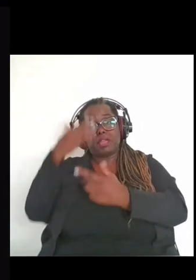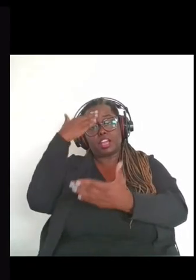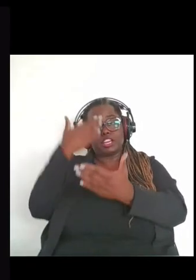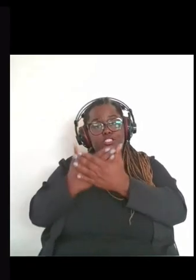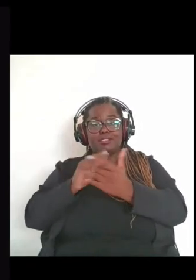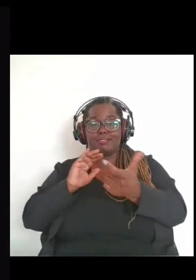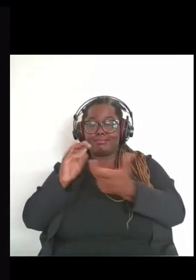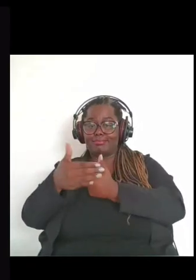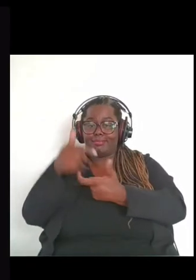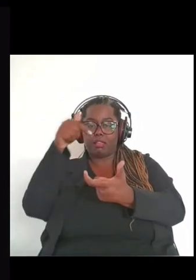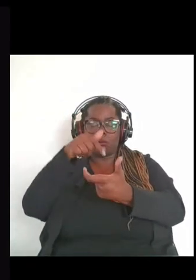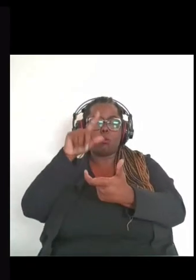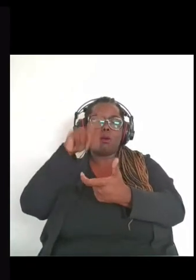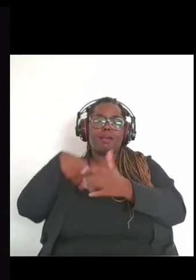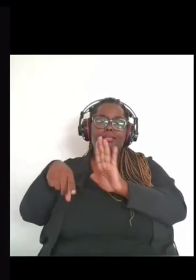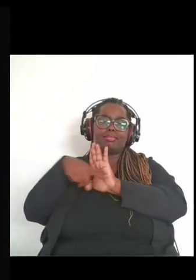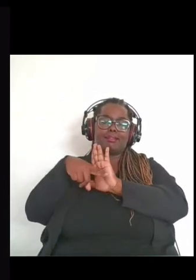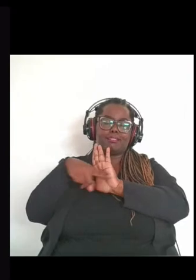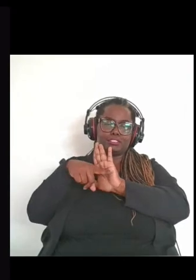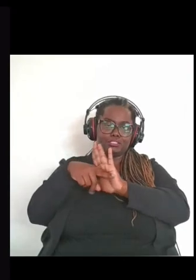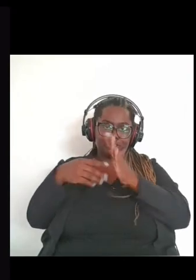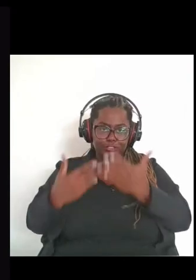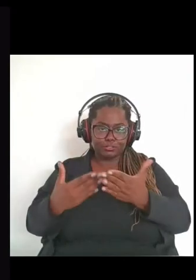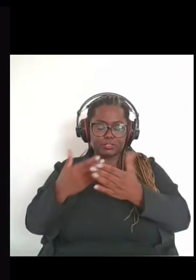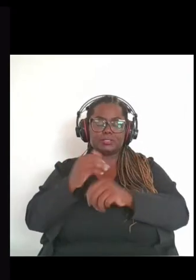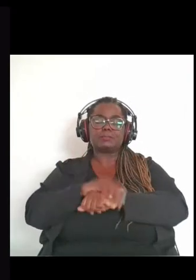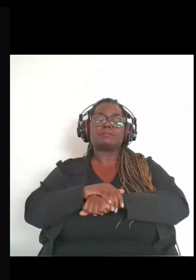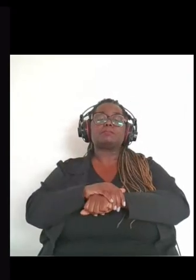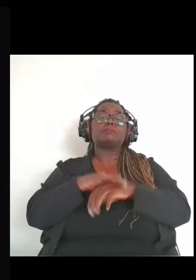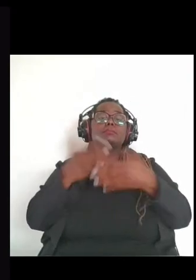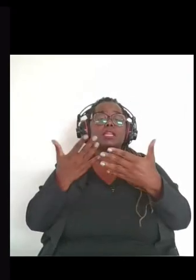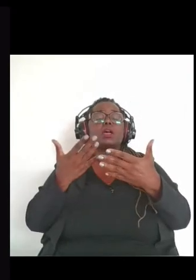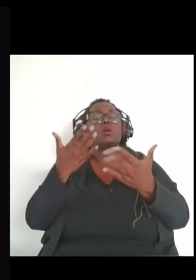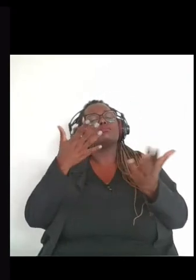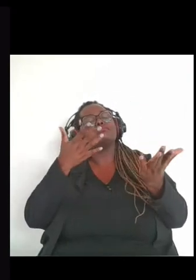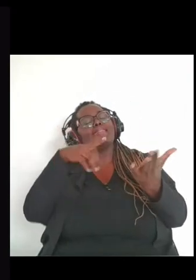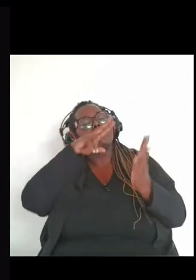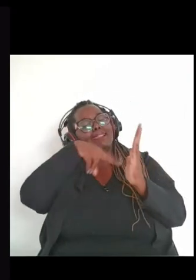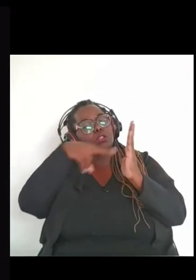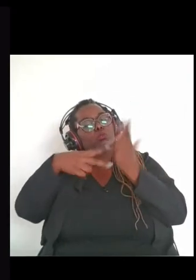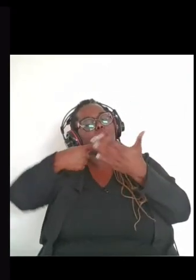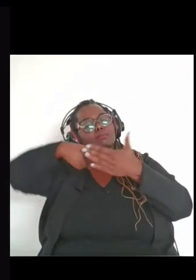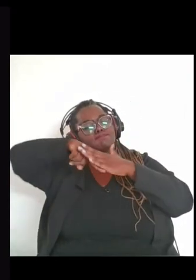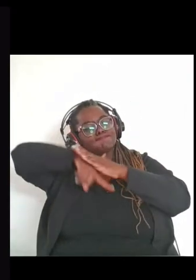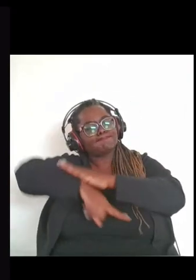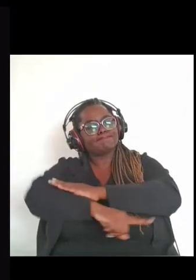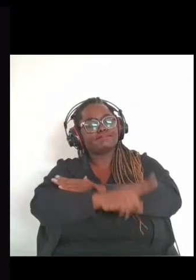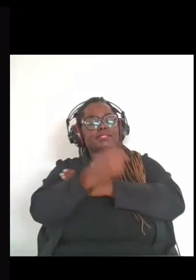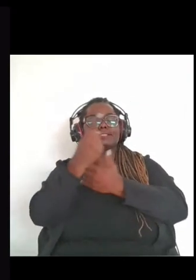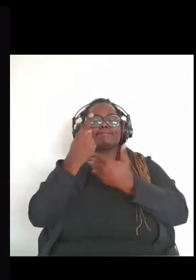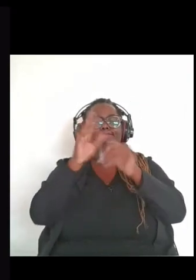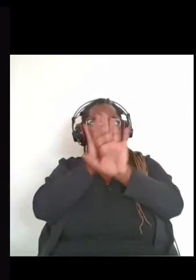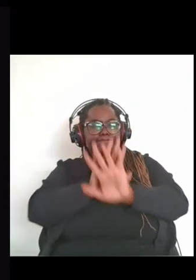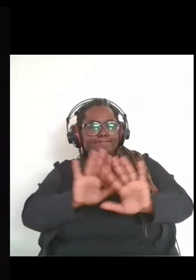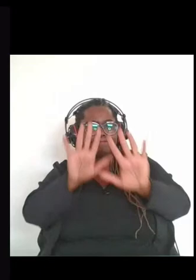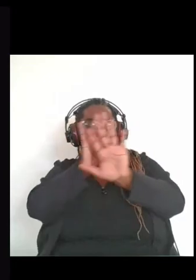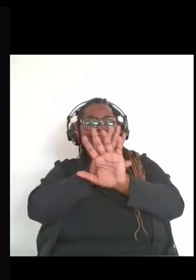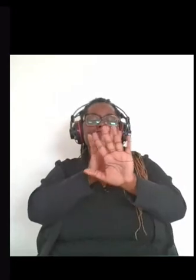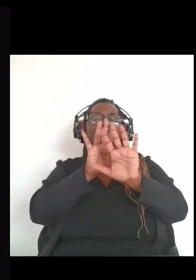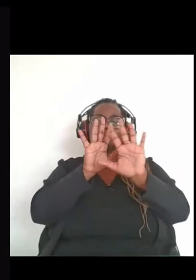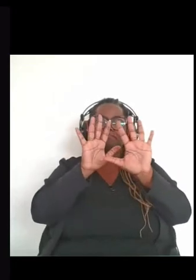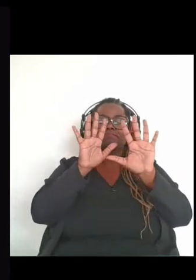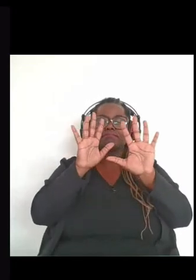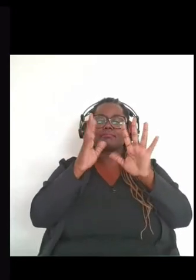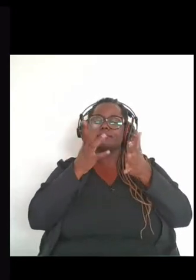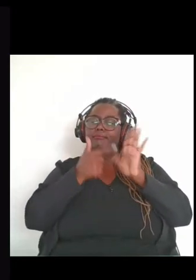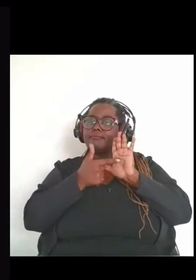deep reading and reading intertextually what I've tried to show is that actually we can